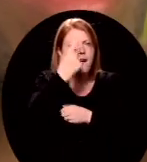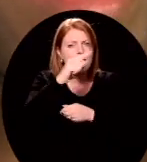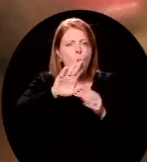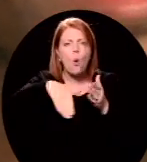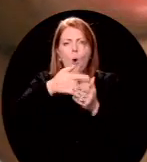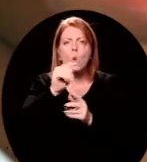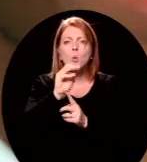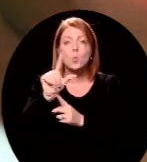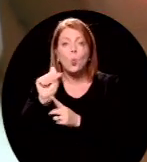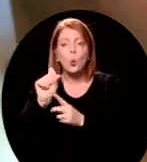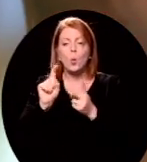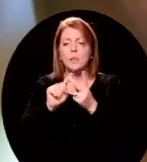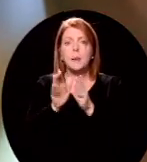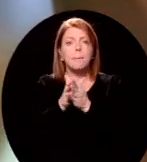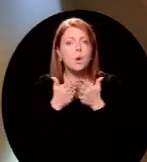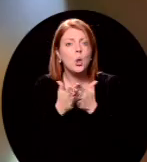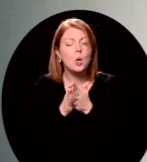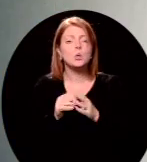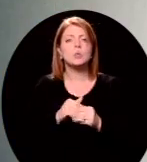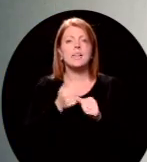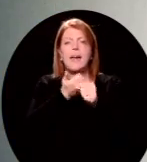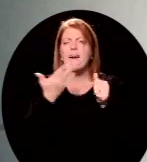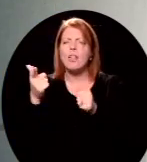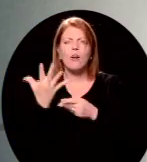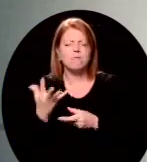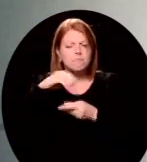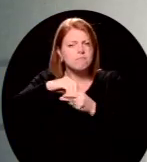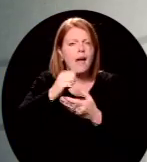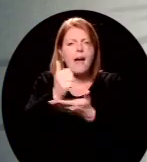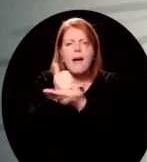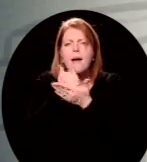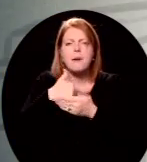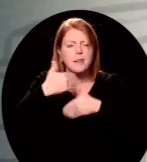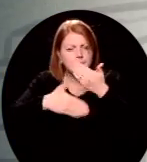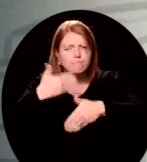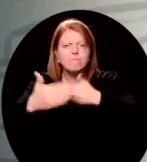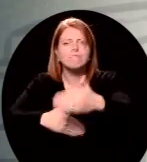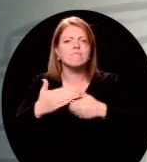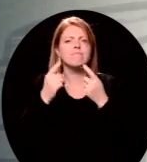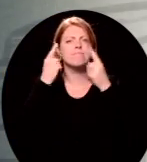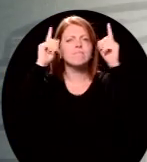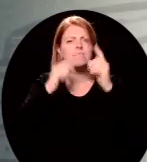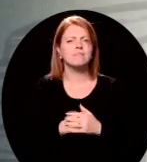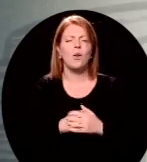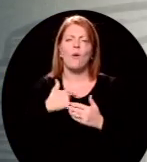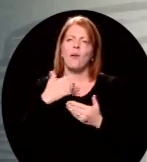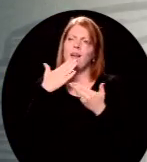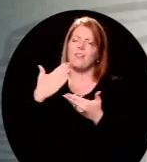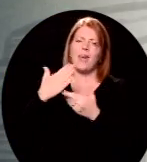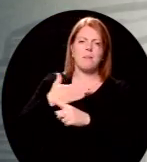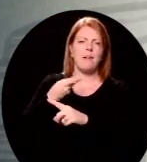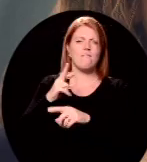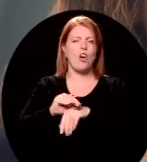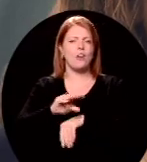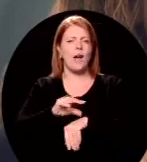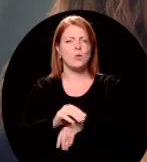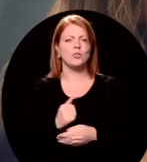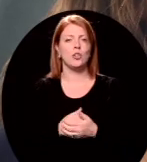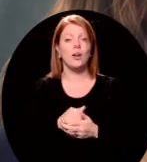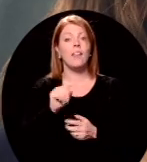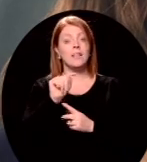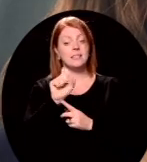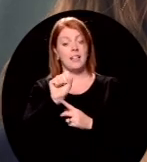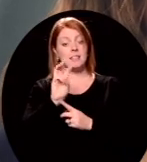for my tools, my books. She stepped right in and took care of it for me. So I'm thankful for that. In